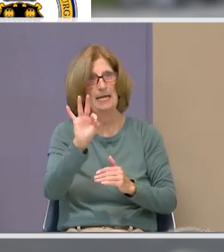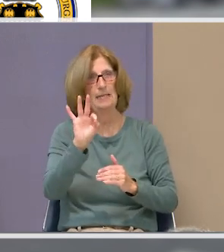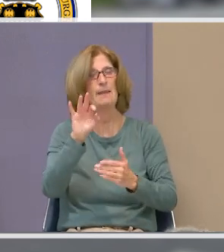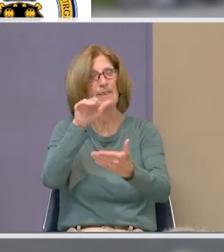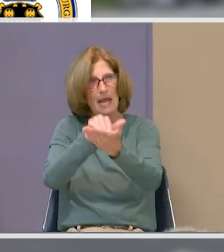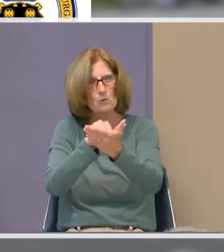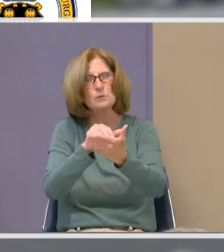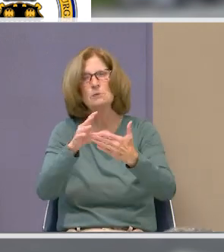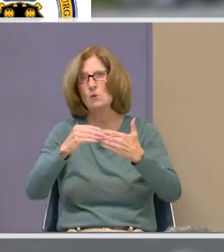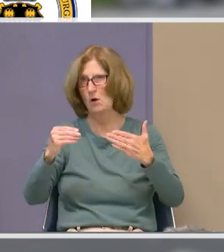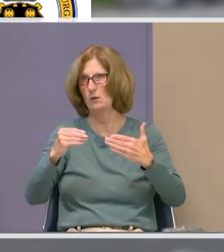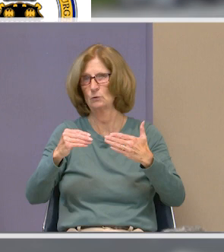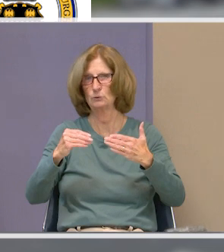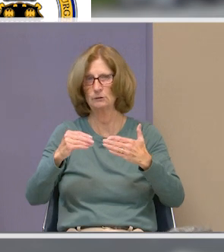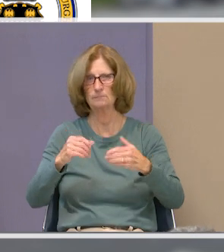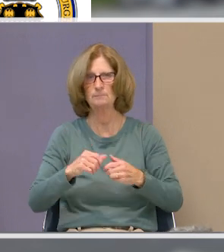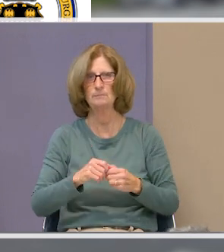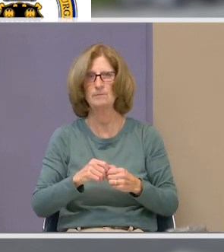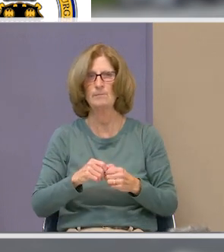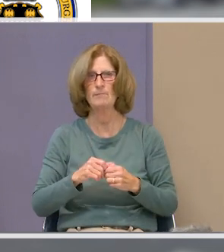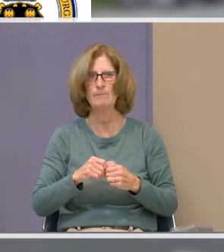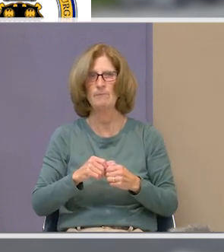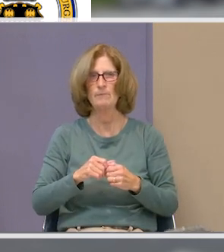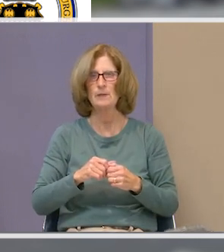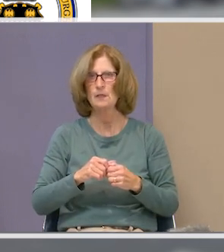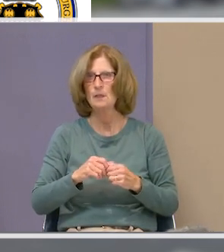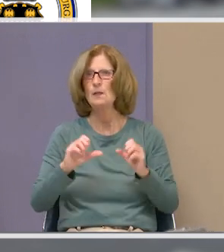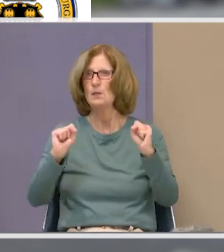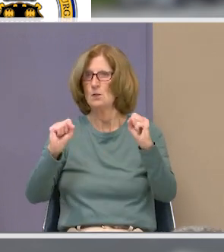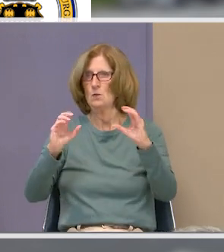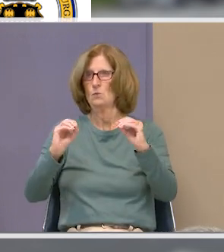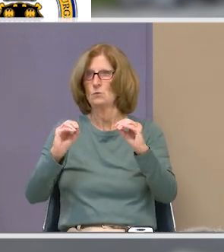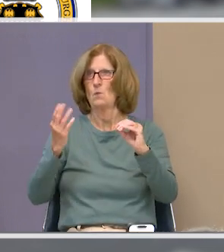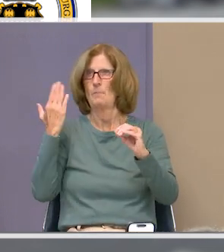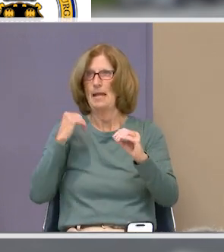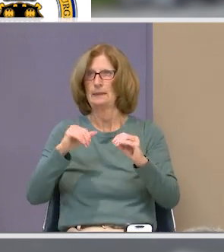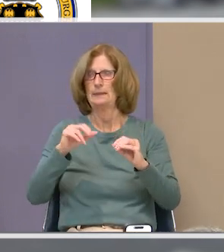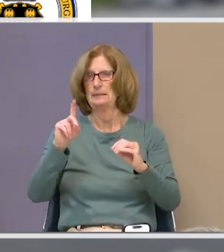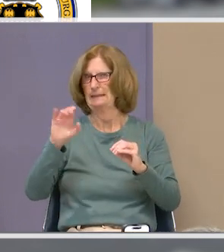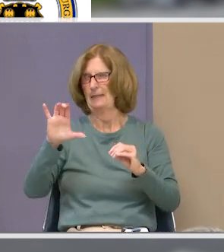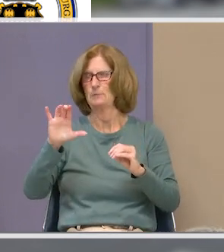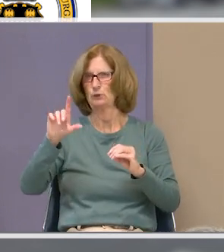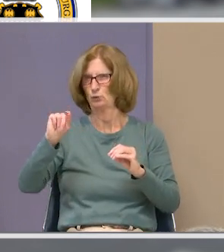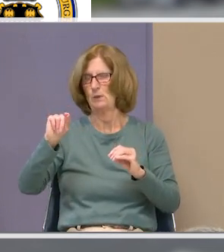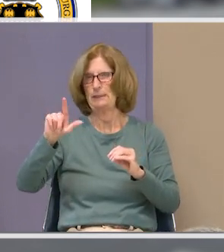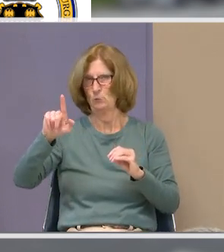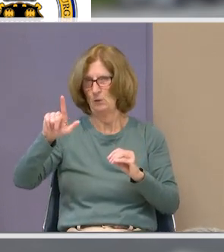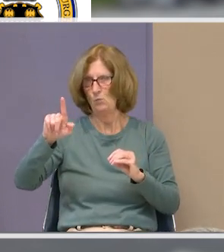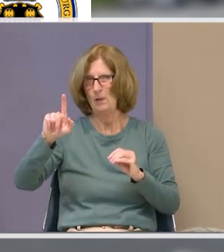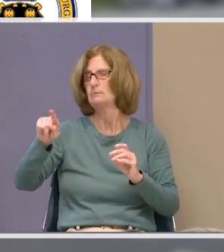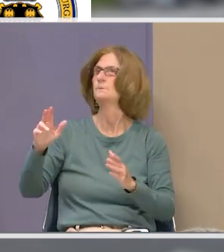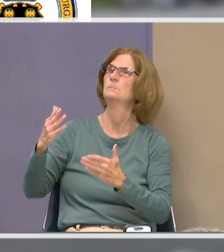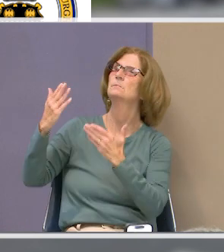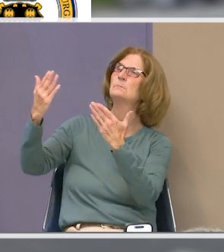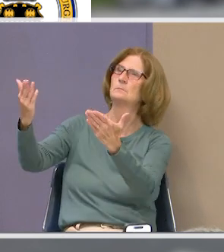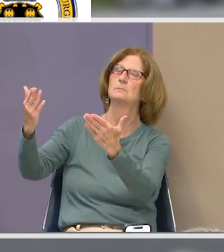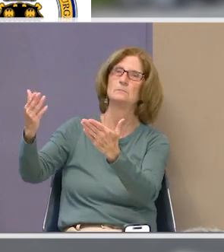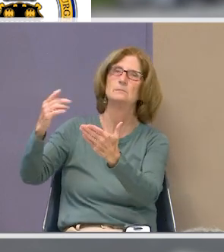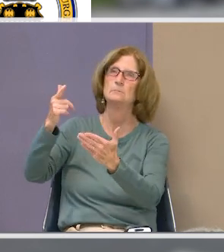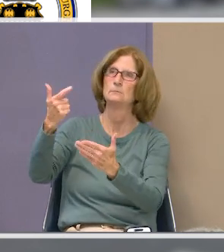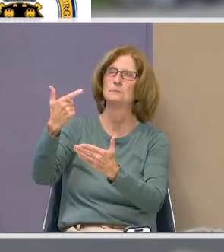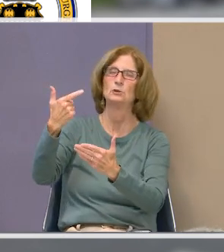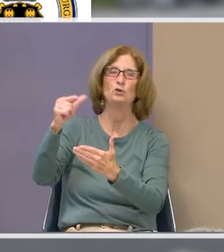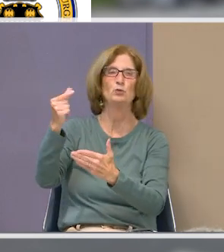$589,000. So in December 2021, we submitted for the PennDOT Green